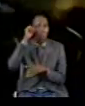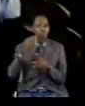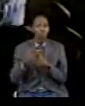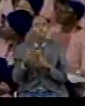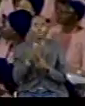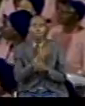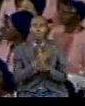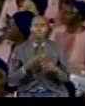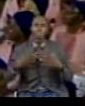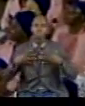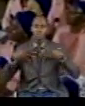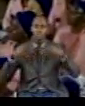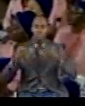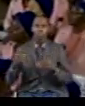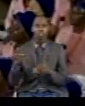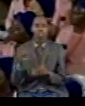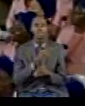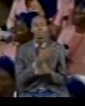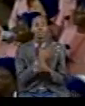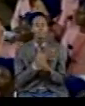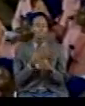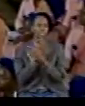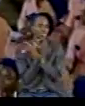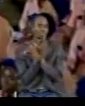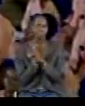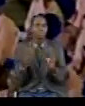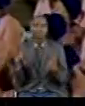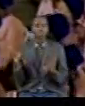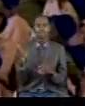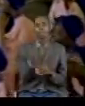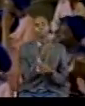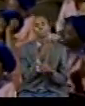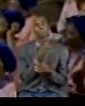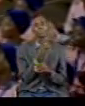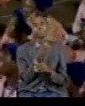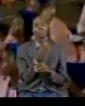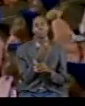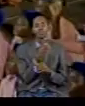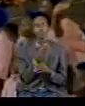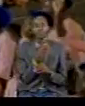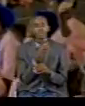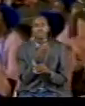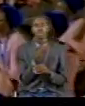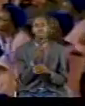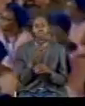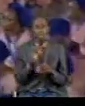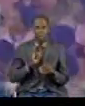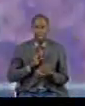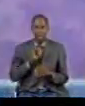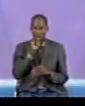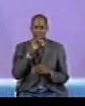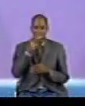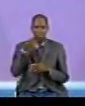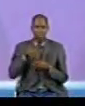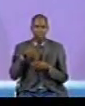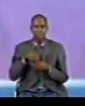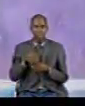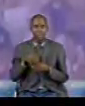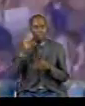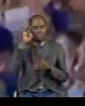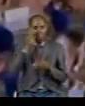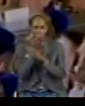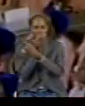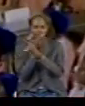and delivered them. I'm there. I'm part of that. He delivered